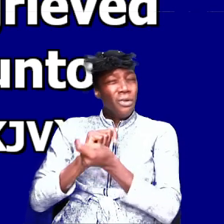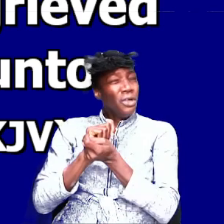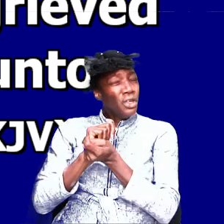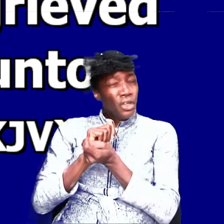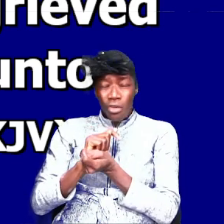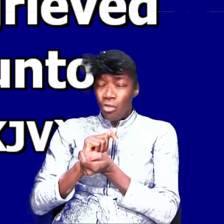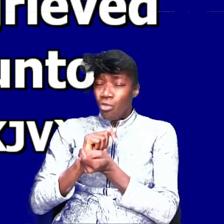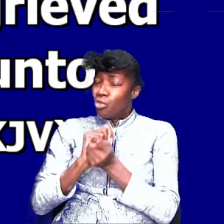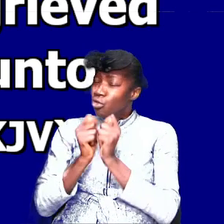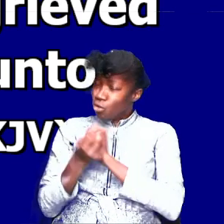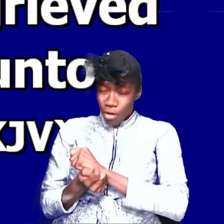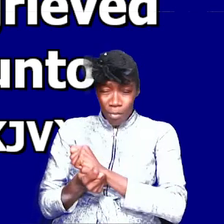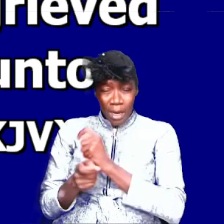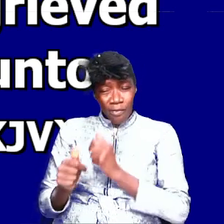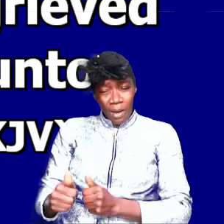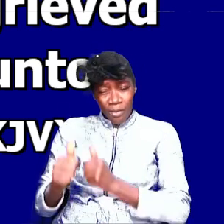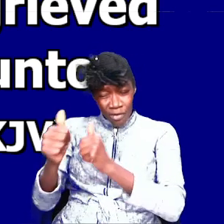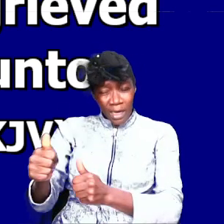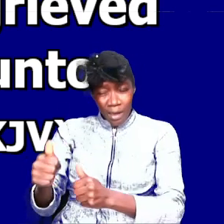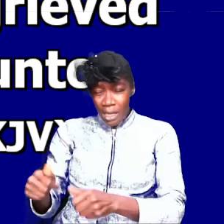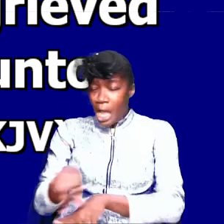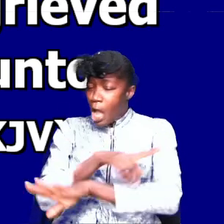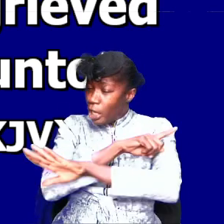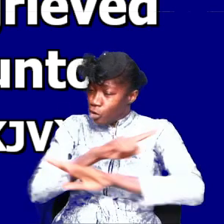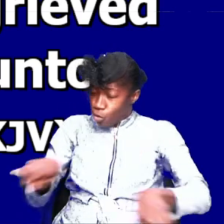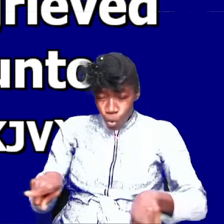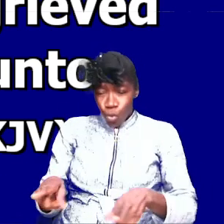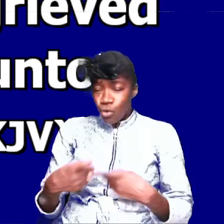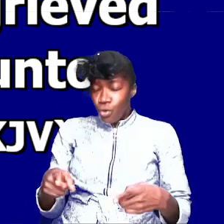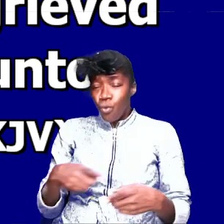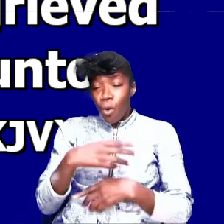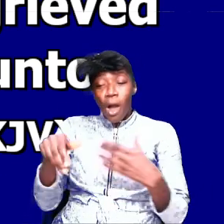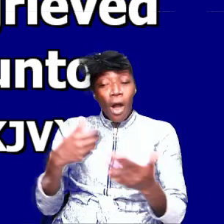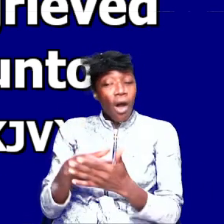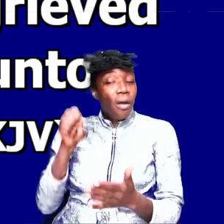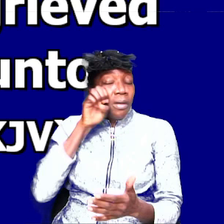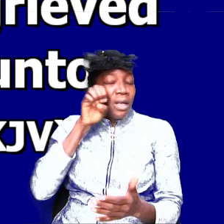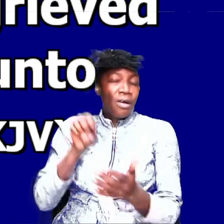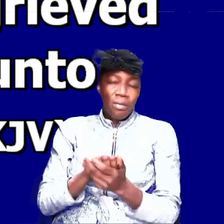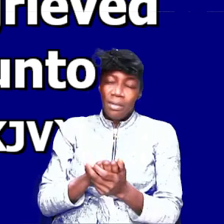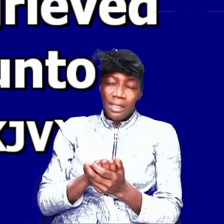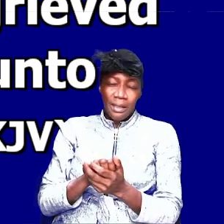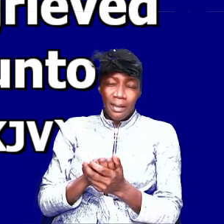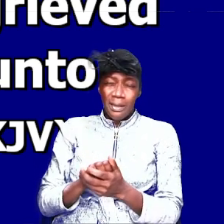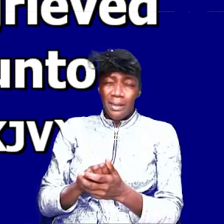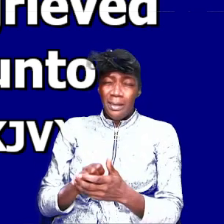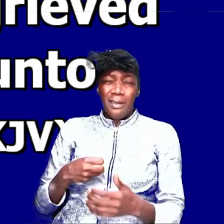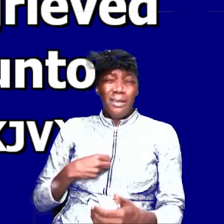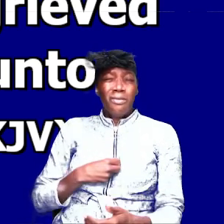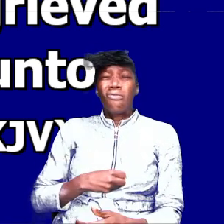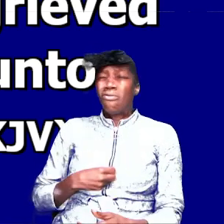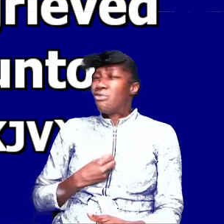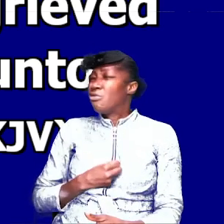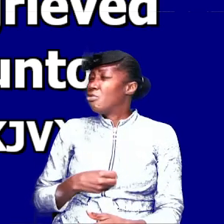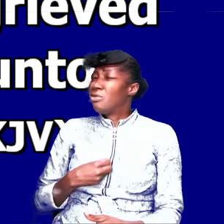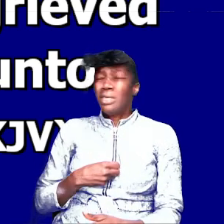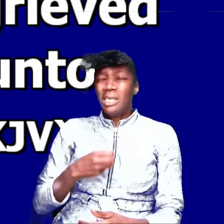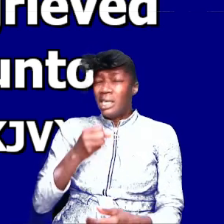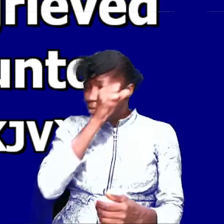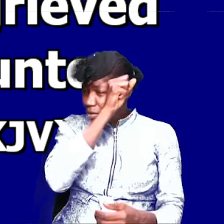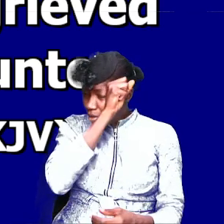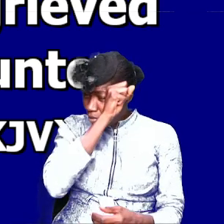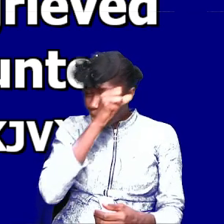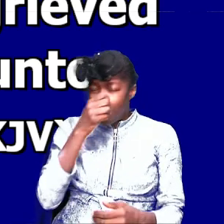me and had not performed all my commandment. And it grieved Samuel, and he cried unto the